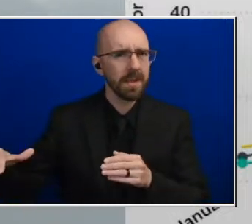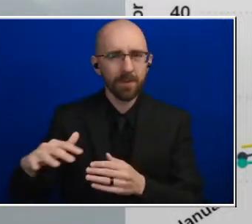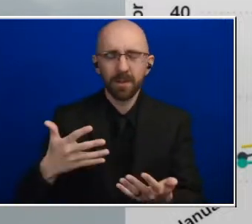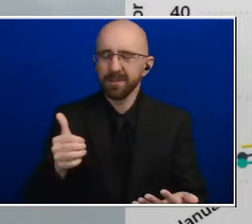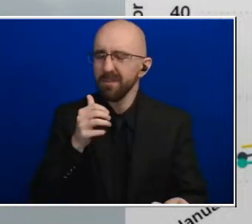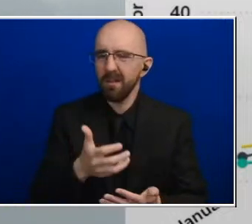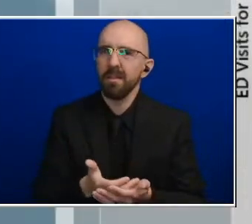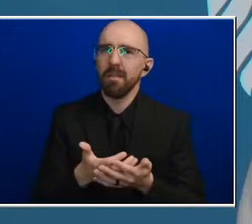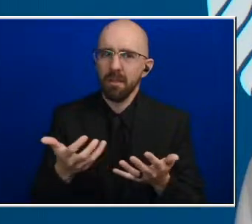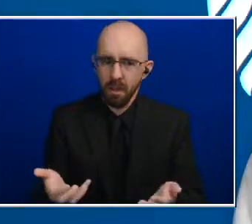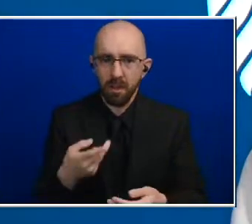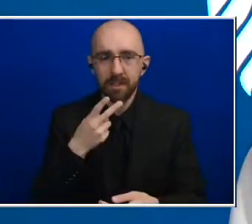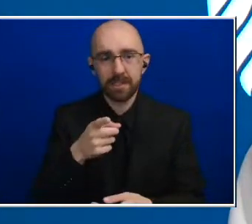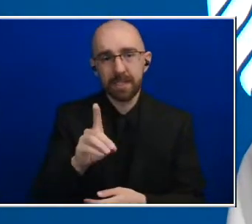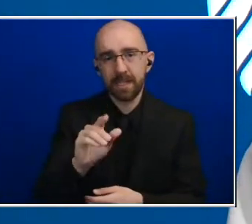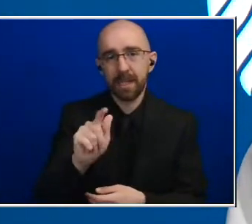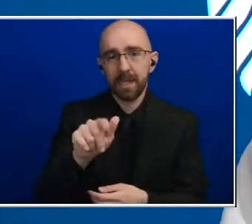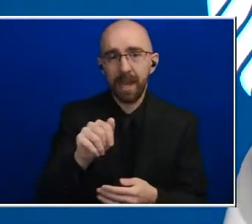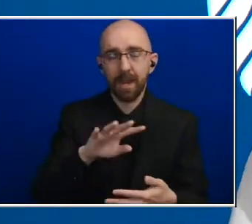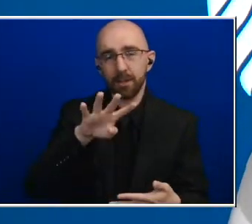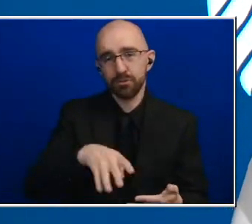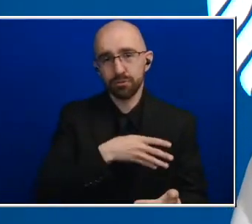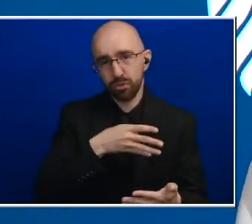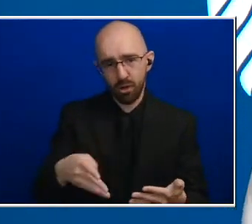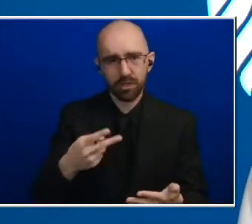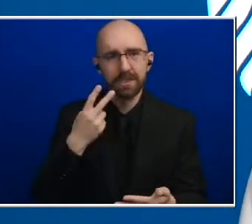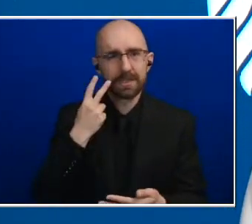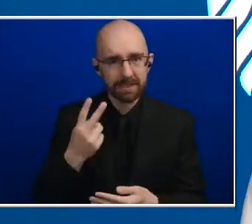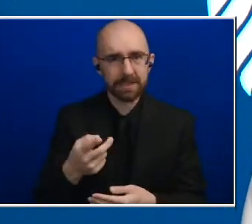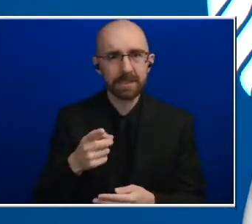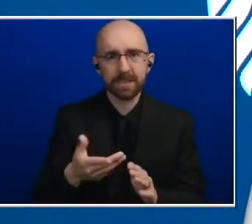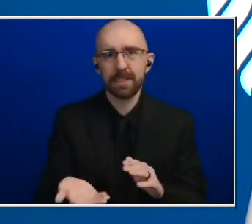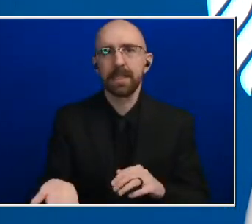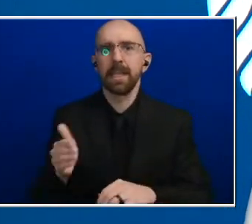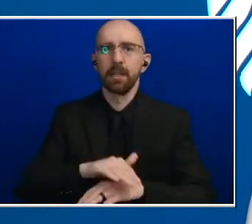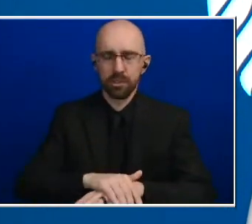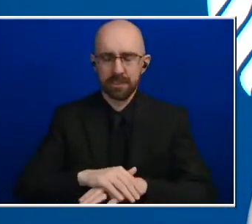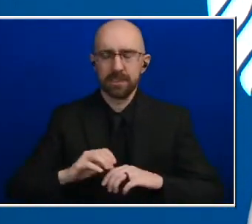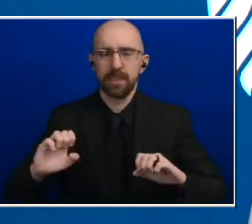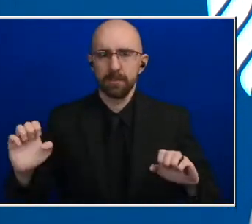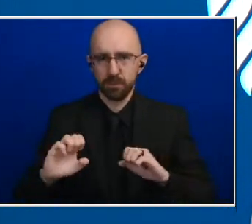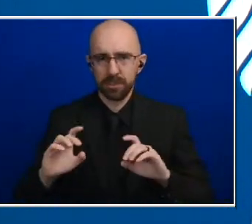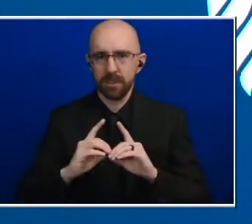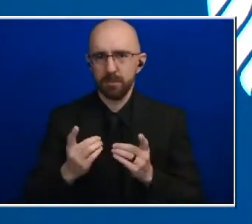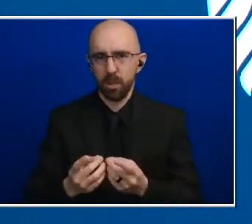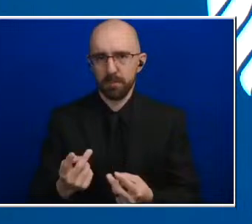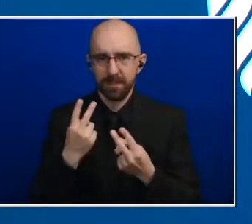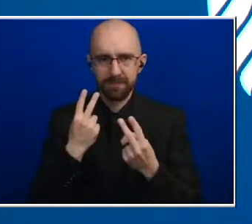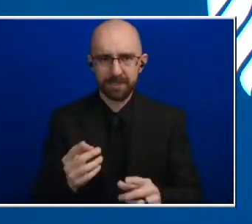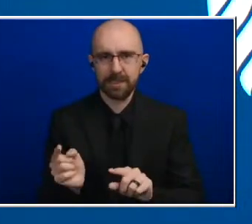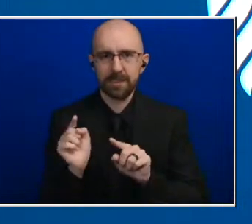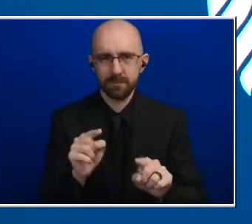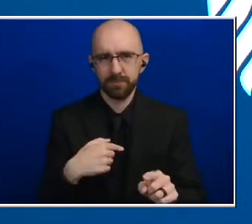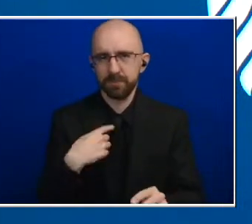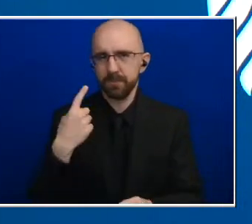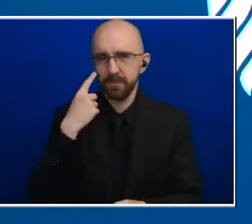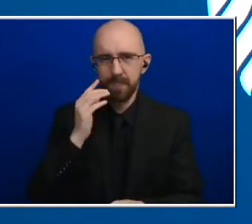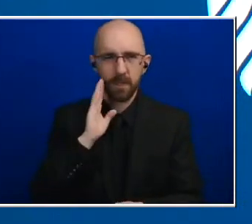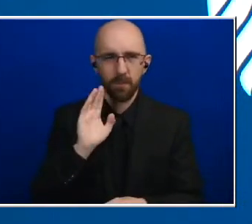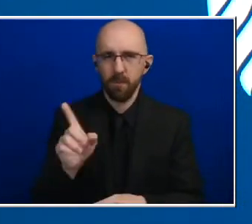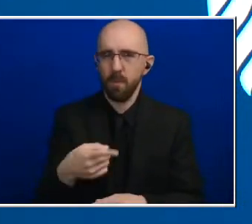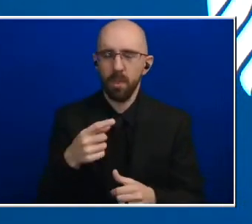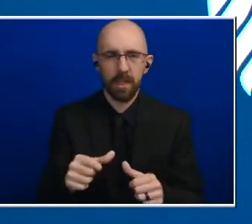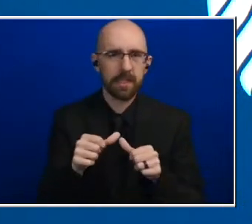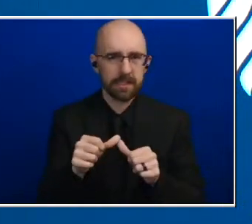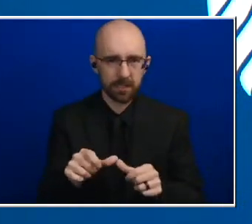this chart, that there is an increase in emergency department visits. And I think that will only continue as the weather